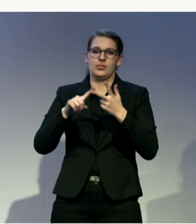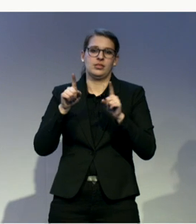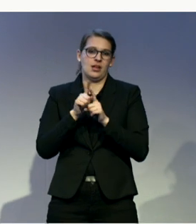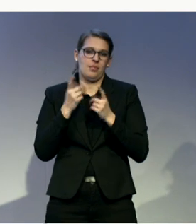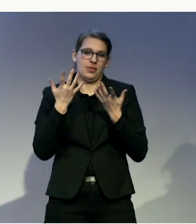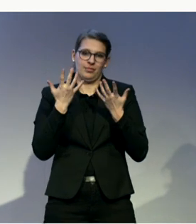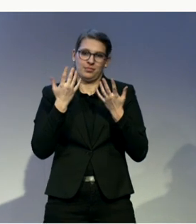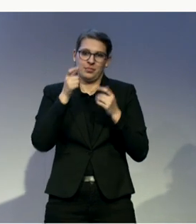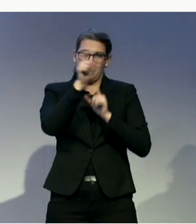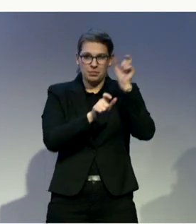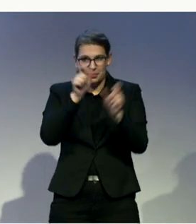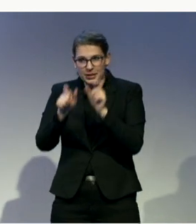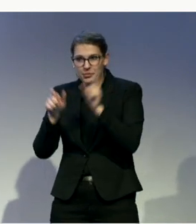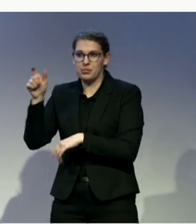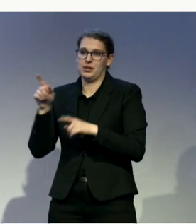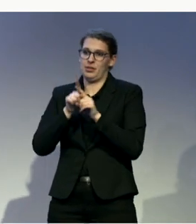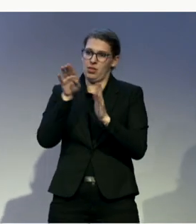So, Ergi?